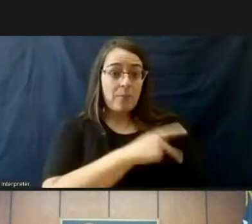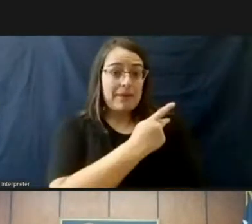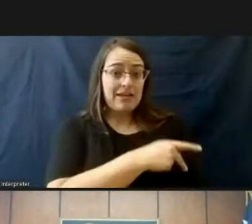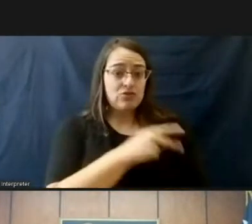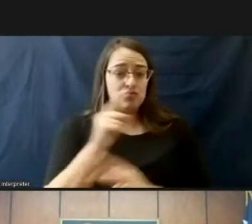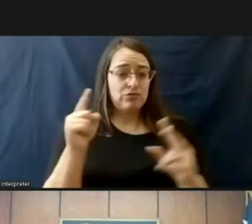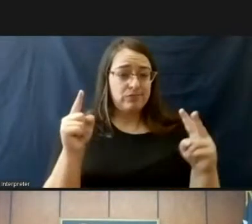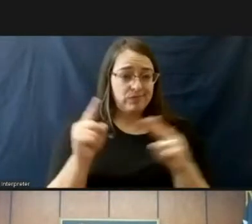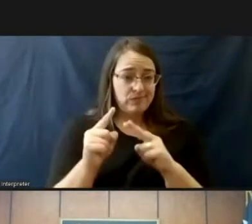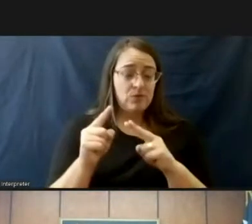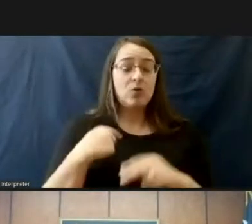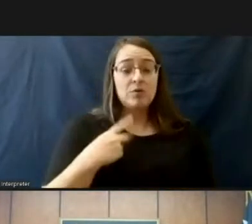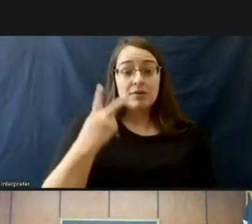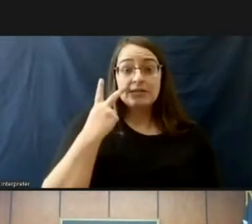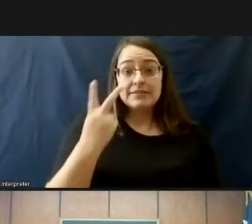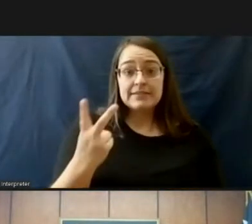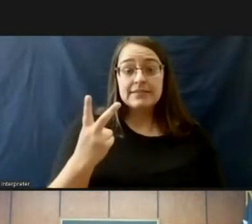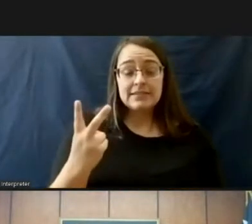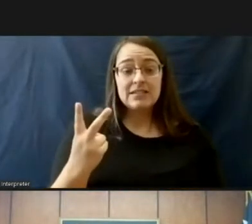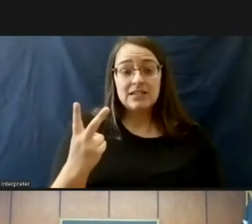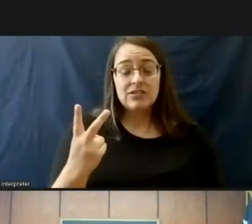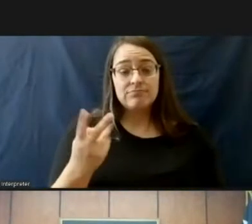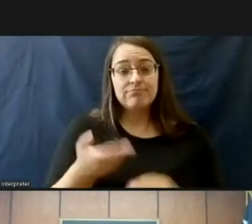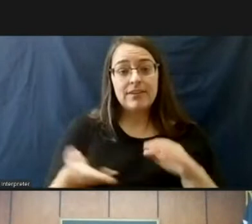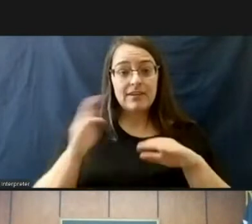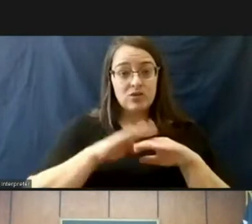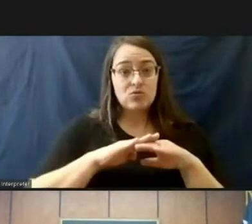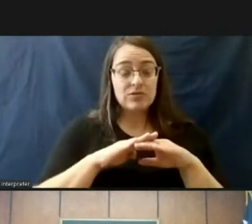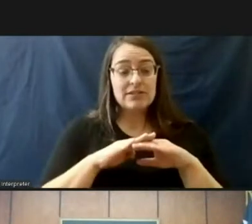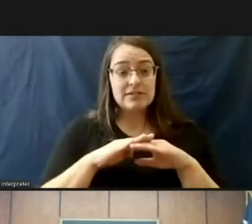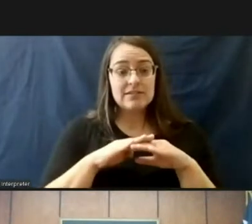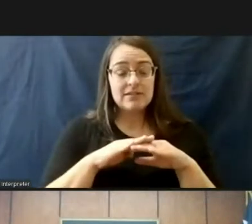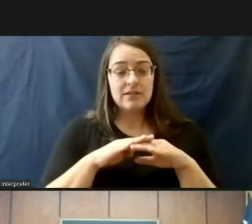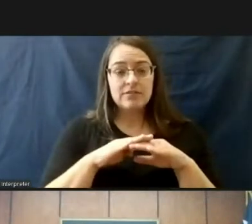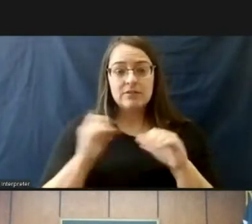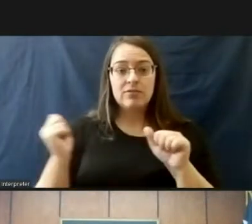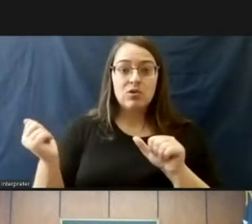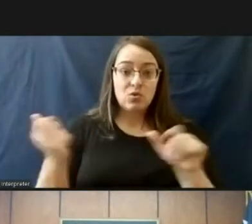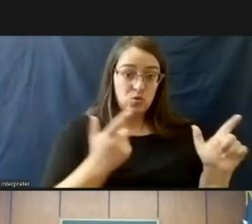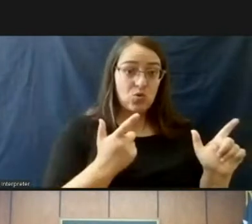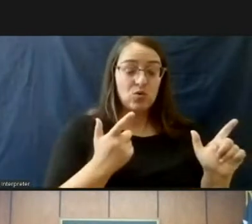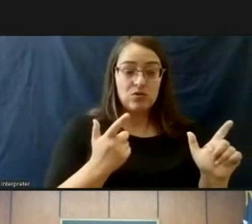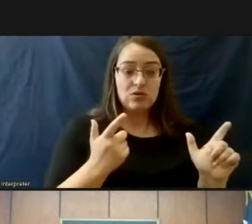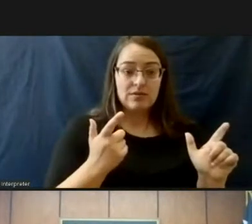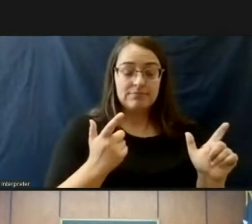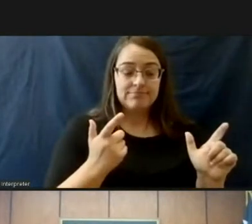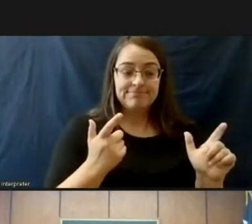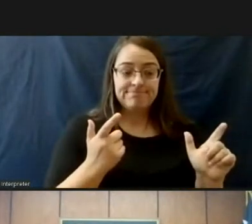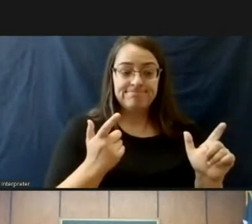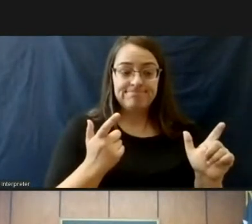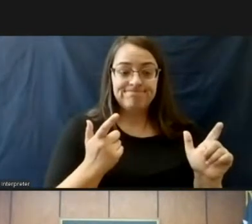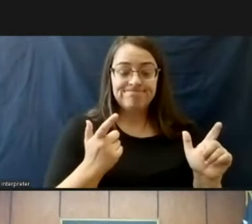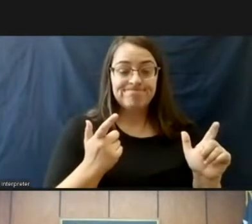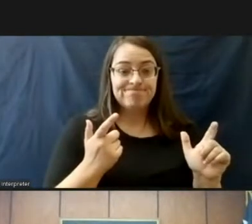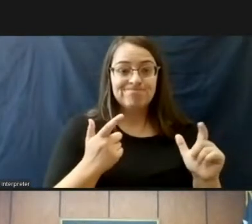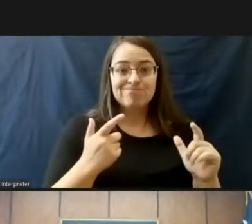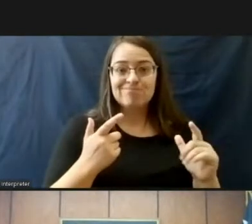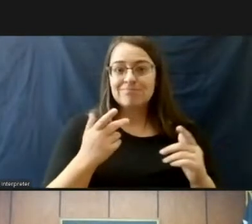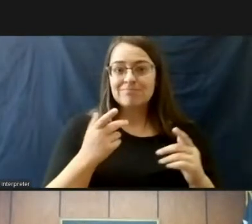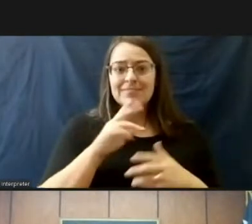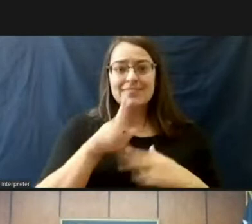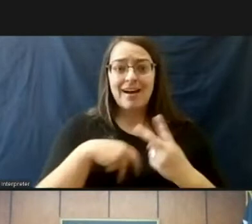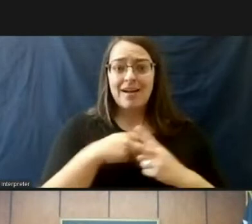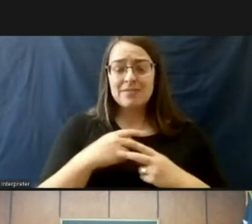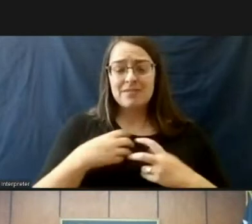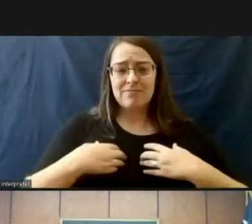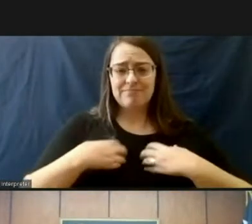seeing an increase in all respiratory viruses in kids in the outpatient